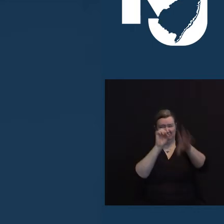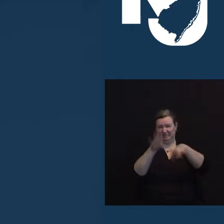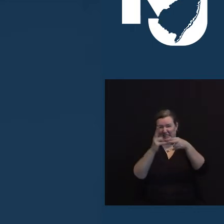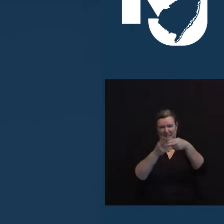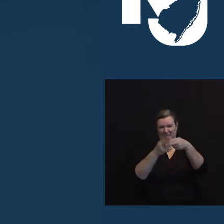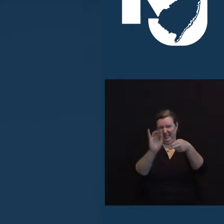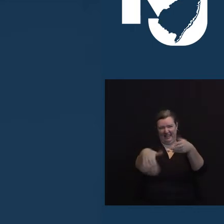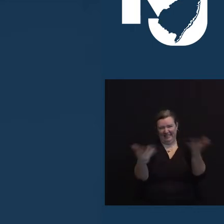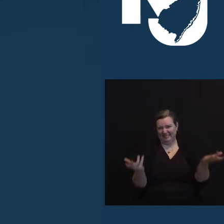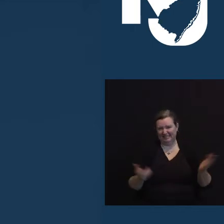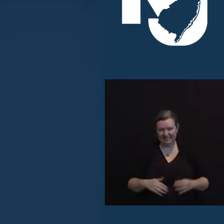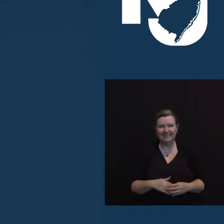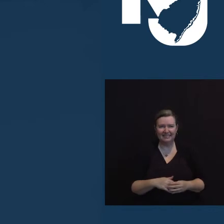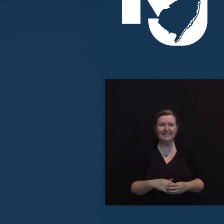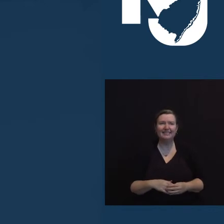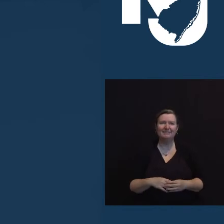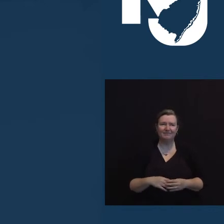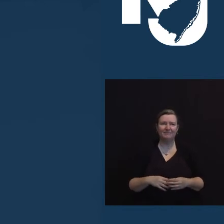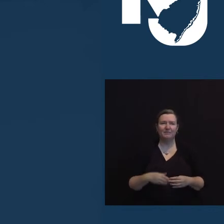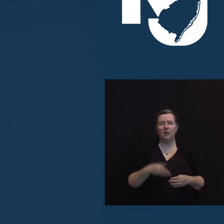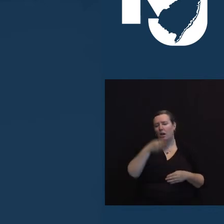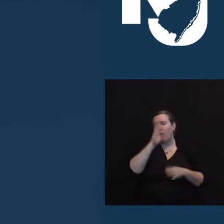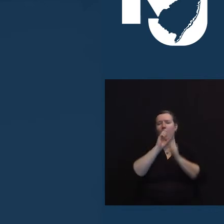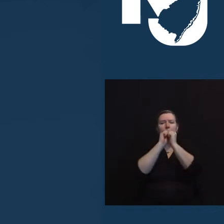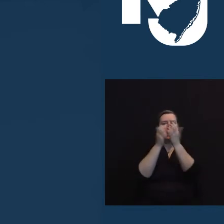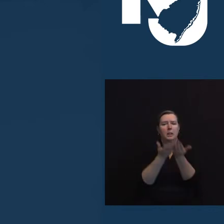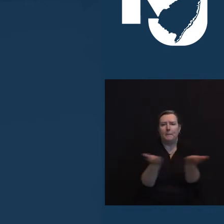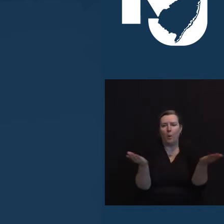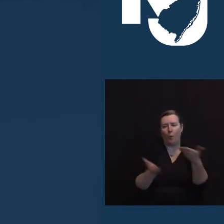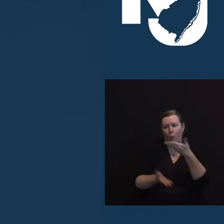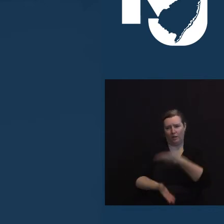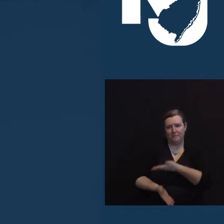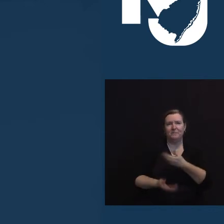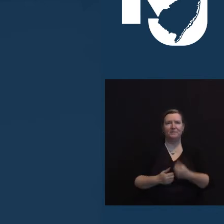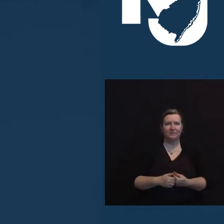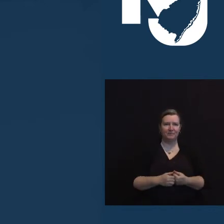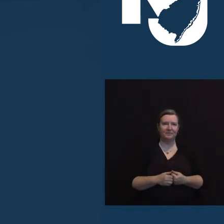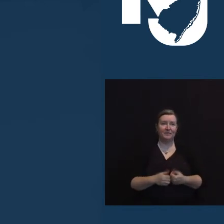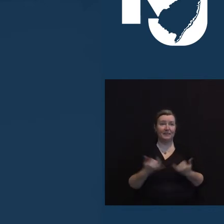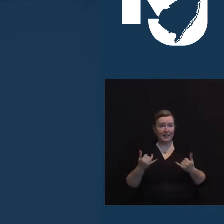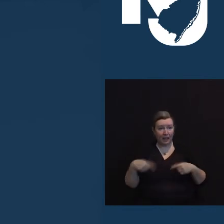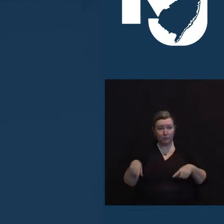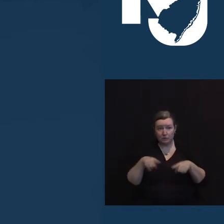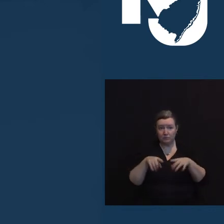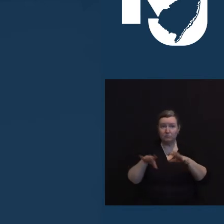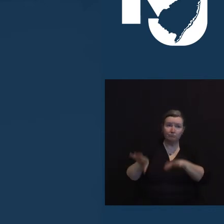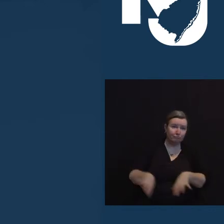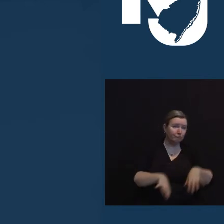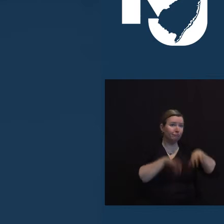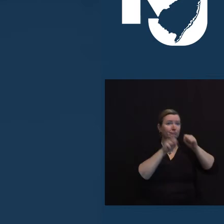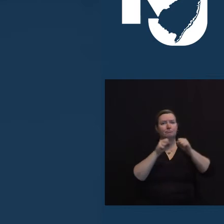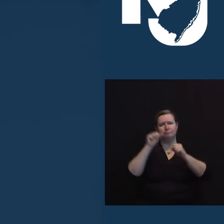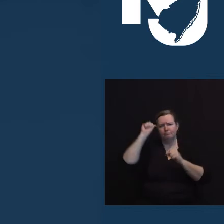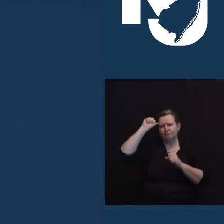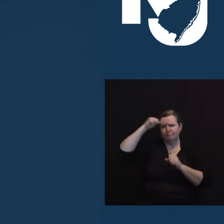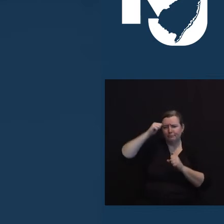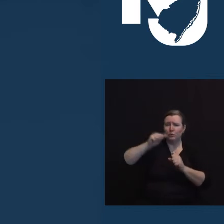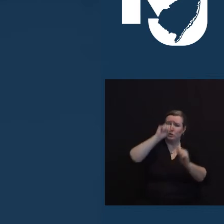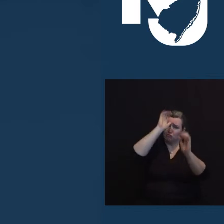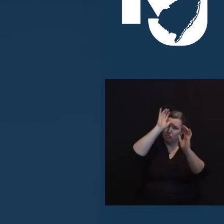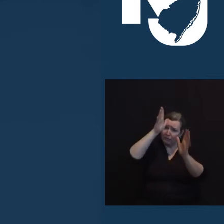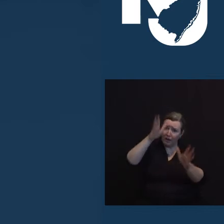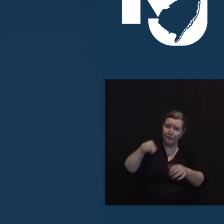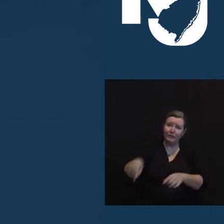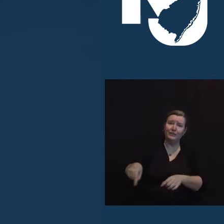Bless them all. So it now falls to these generations to carry on that guy's legacy. May God bless and watch over his soul and